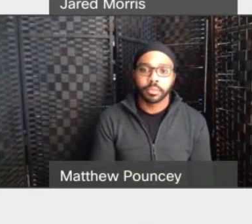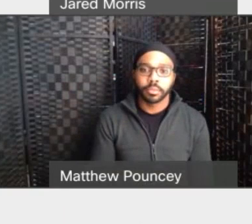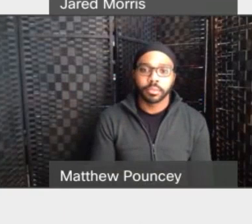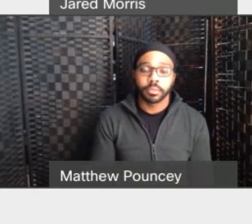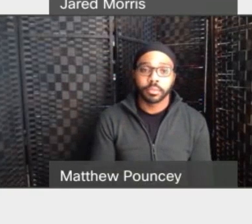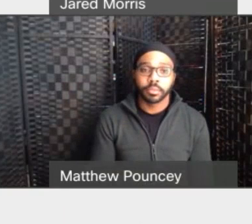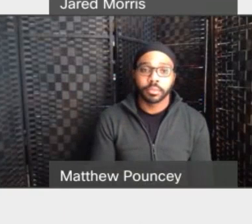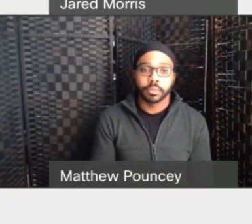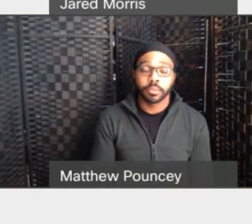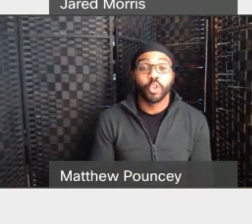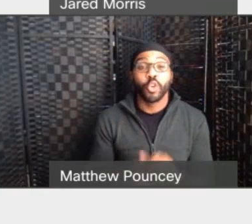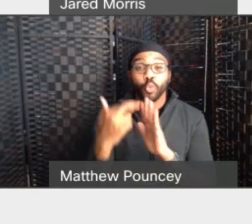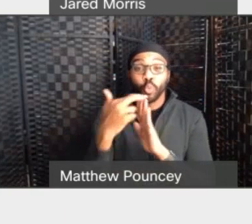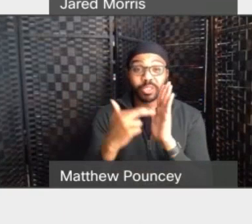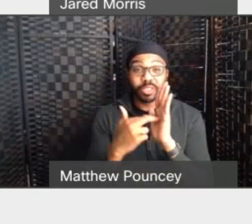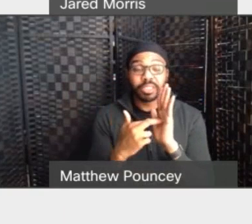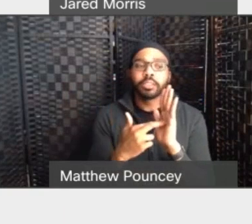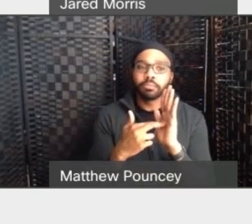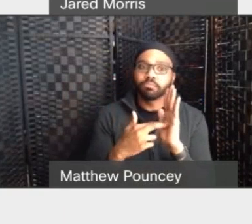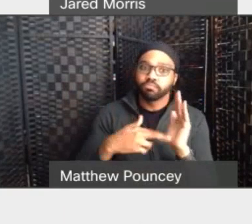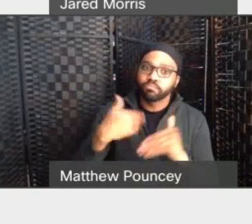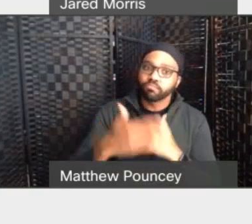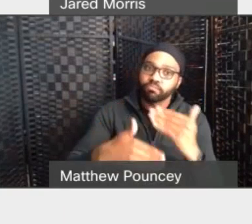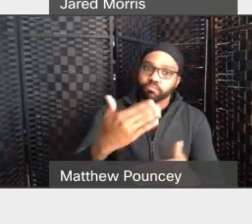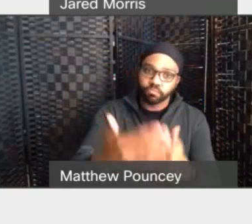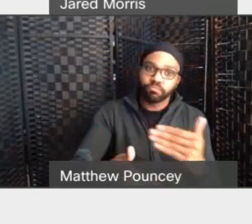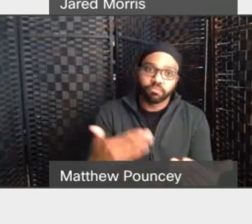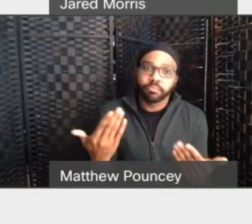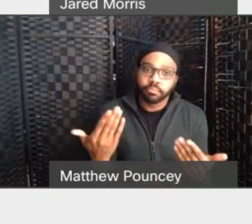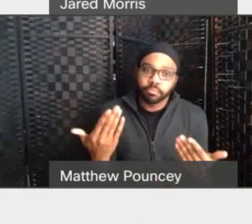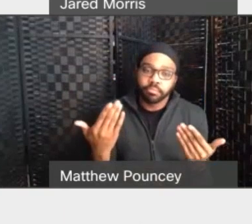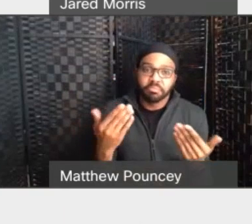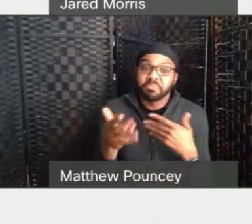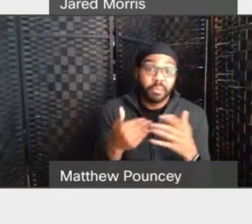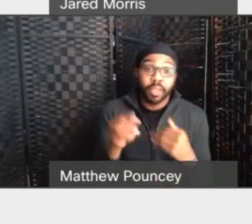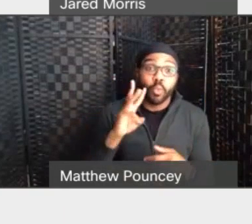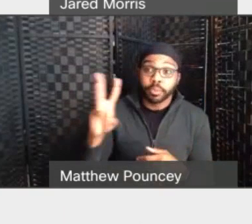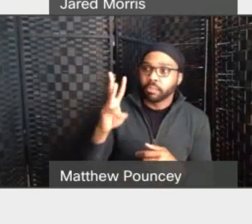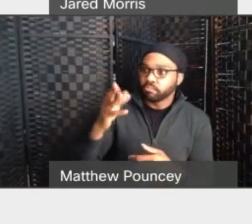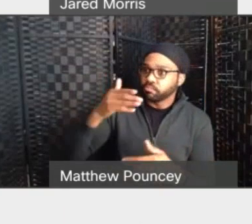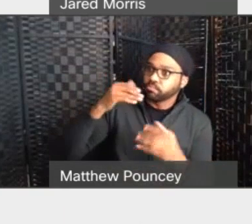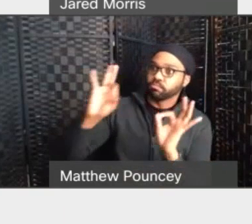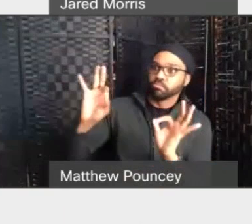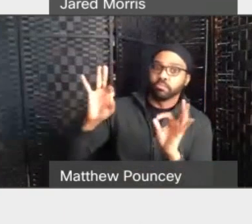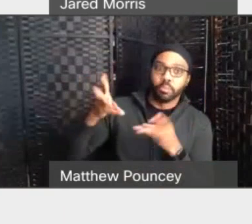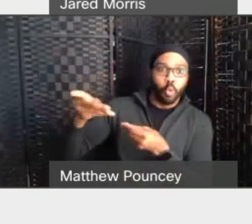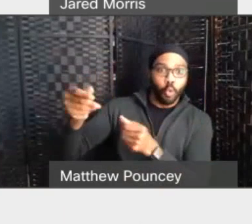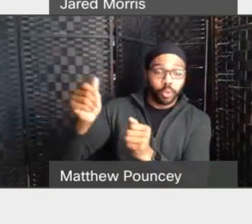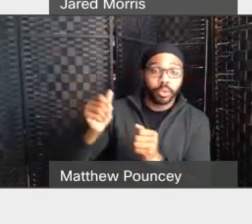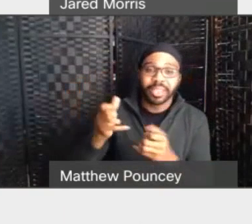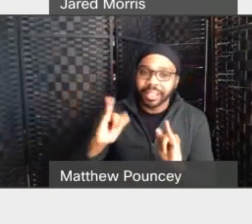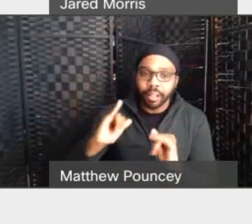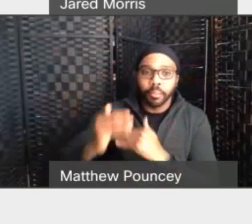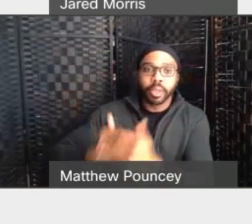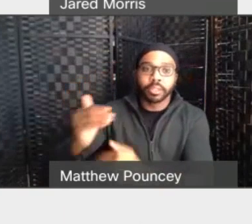Registering is a multi-step process, even if the website were working properly. What supports are being provided to people to